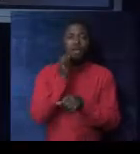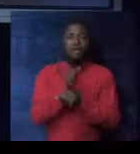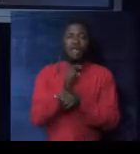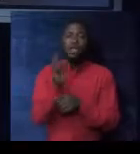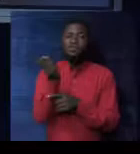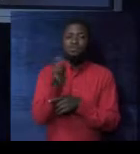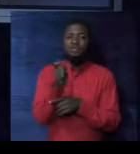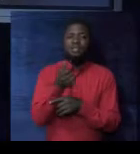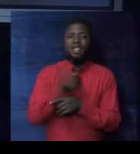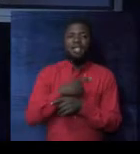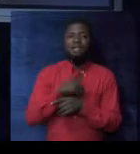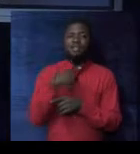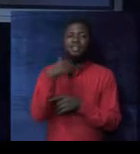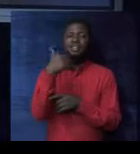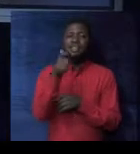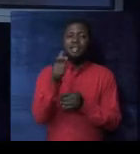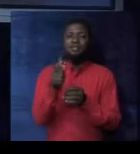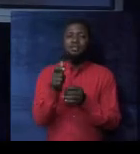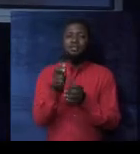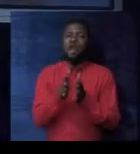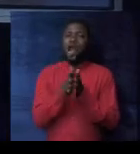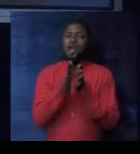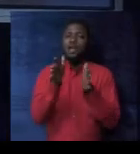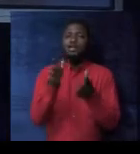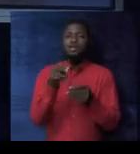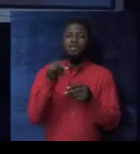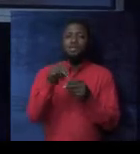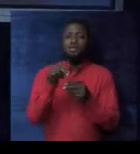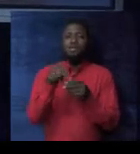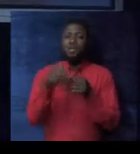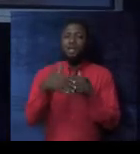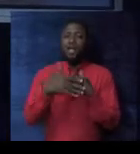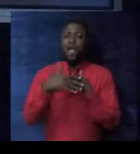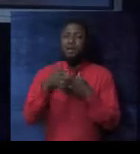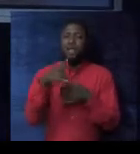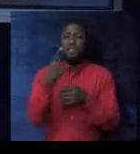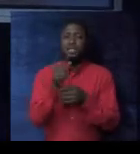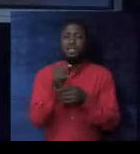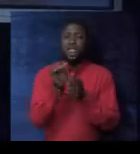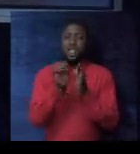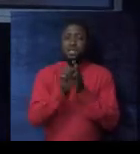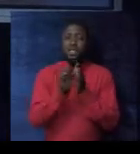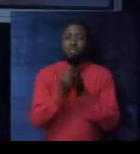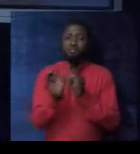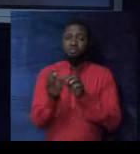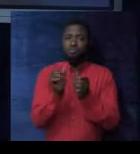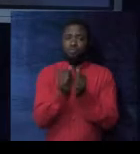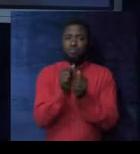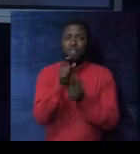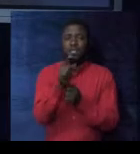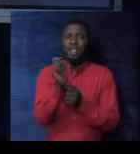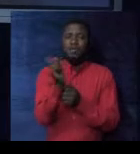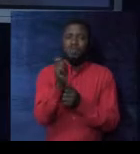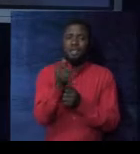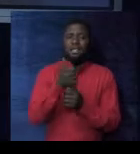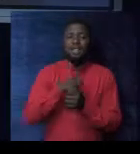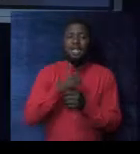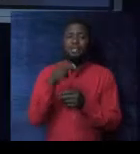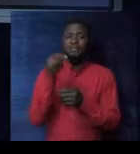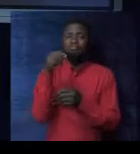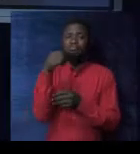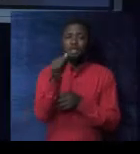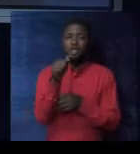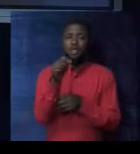For your assignment, write any 10 collective nouns outside the examples treated with you.